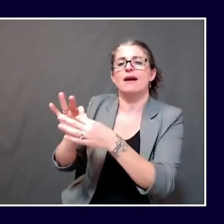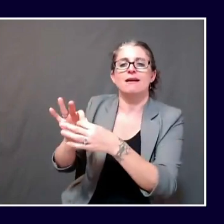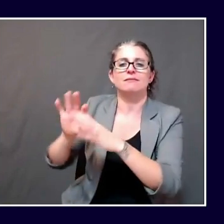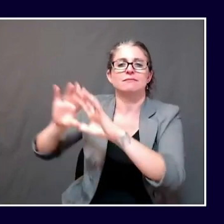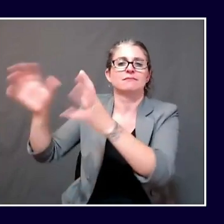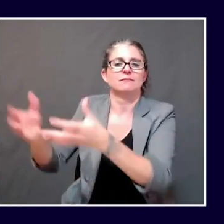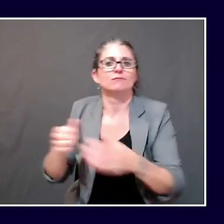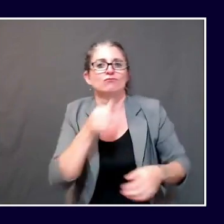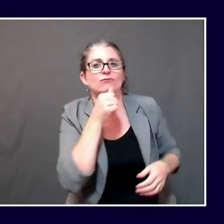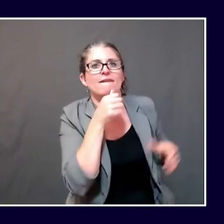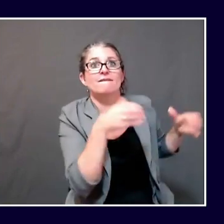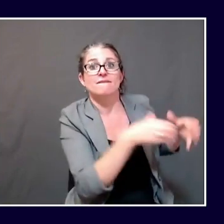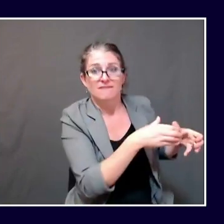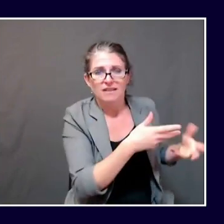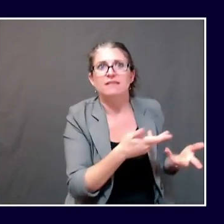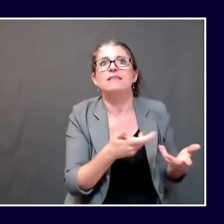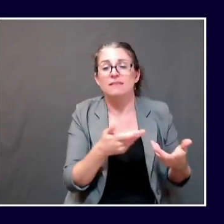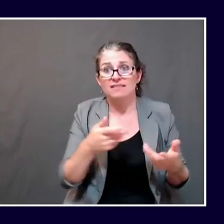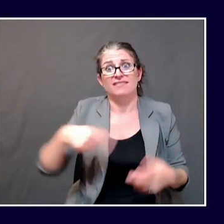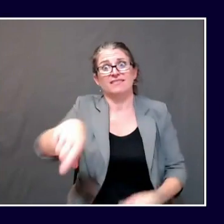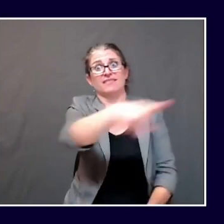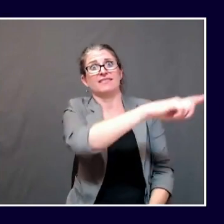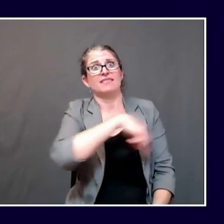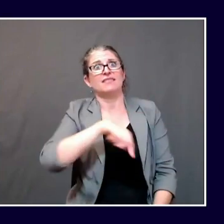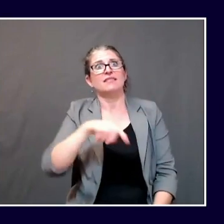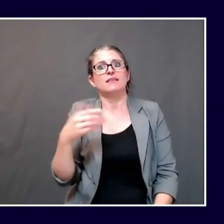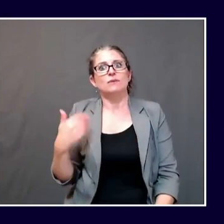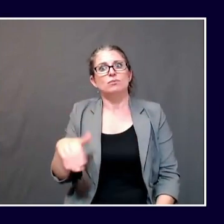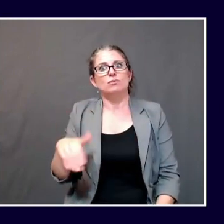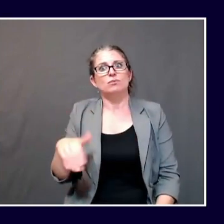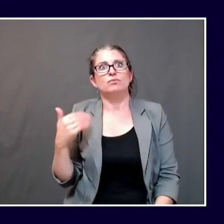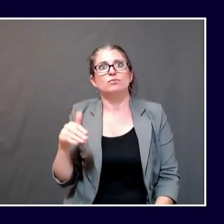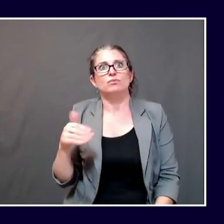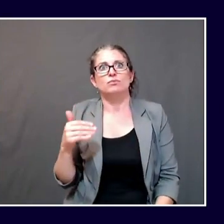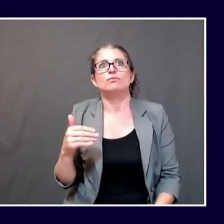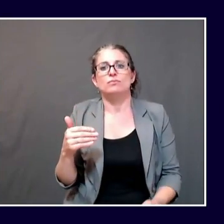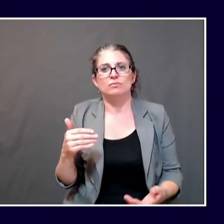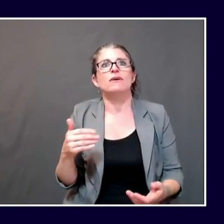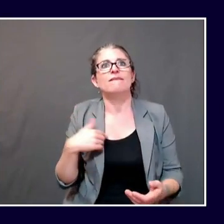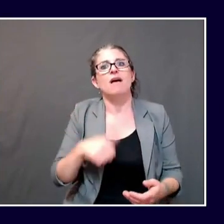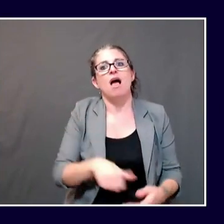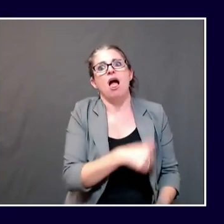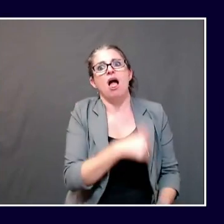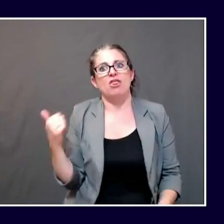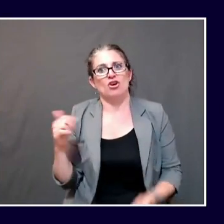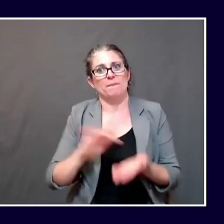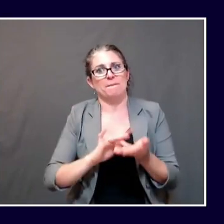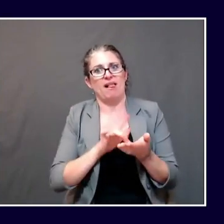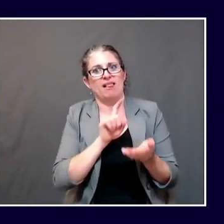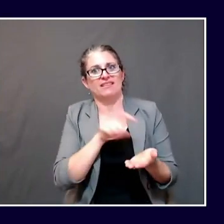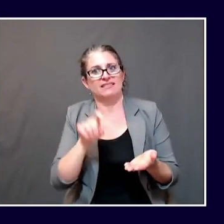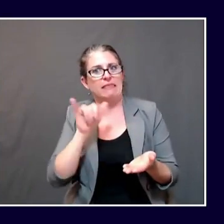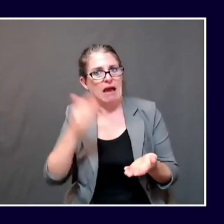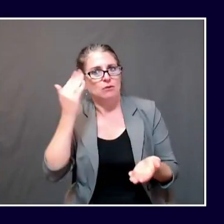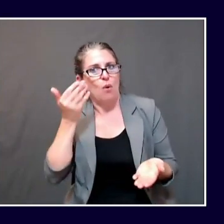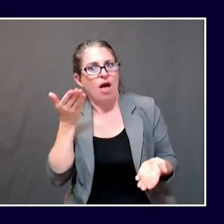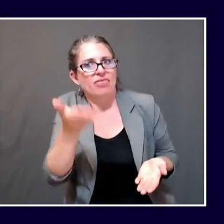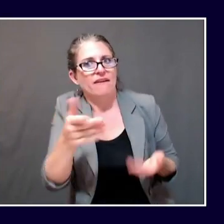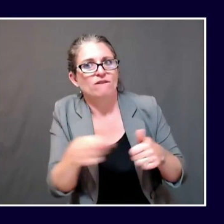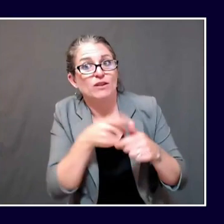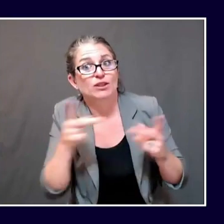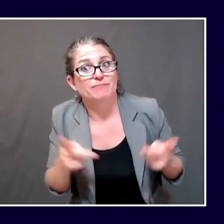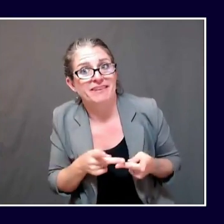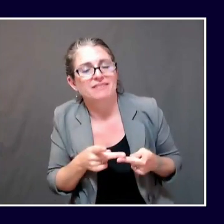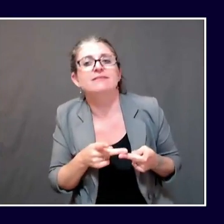that place them at greater risk for COVID-19. That is why, since the beginning of the pandemic, this